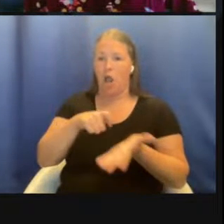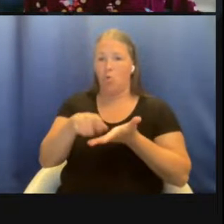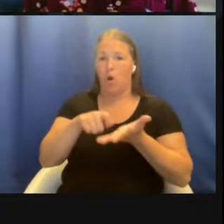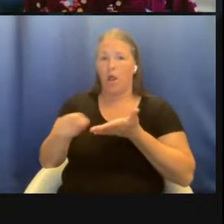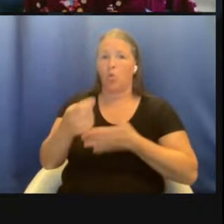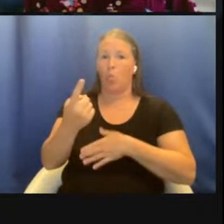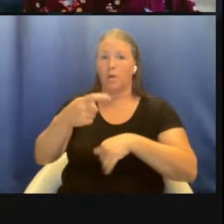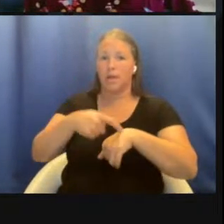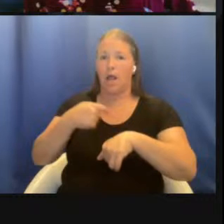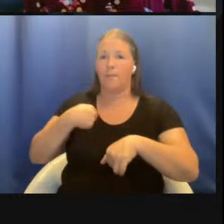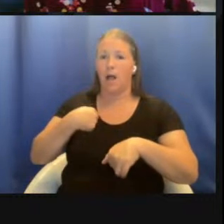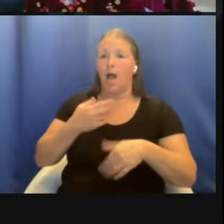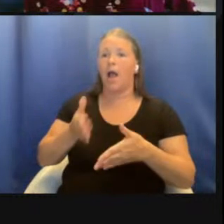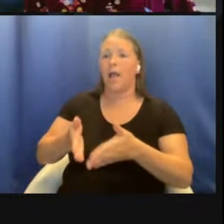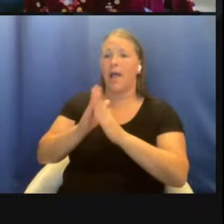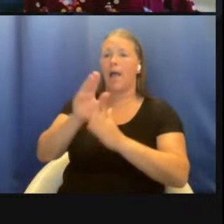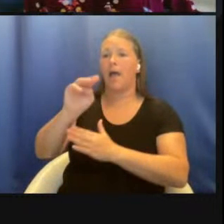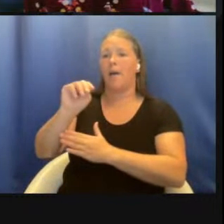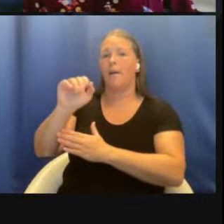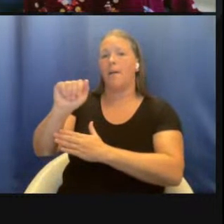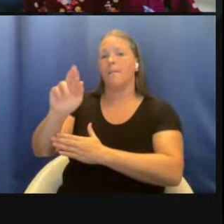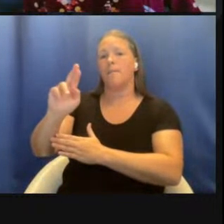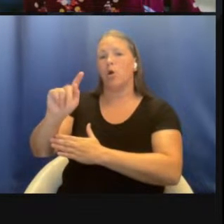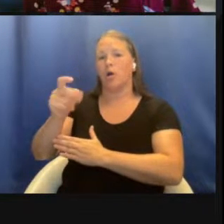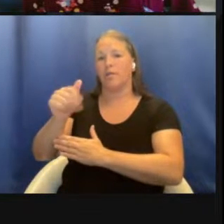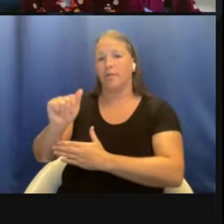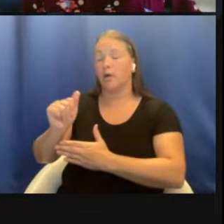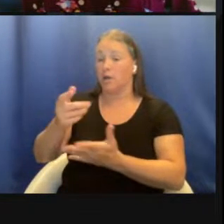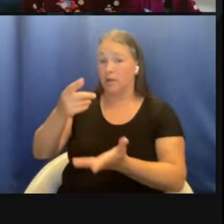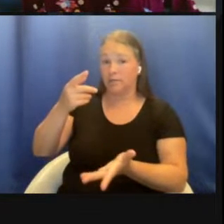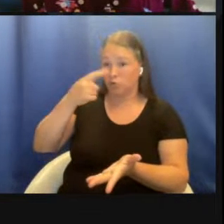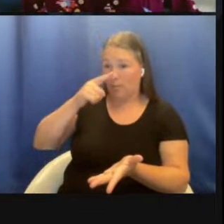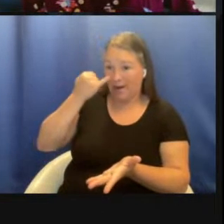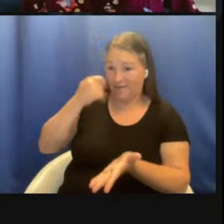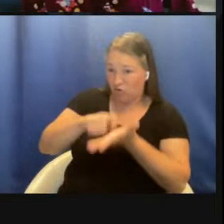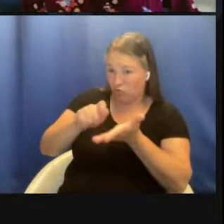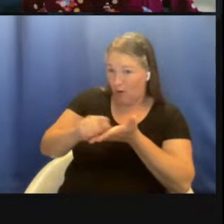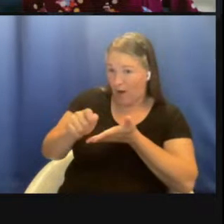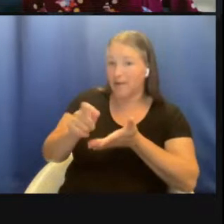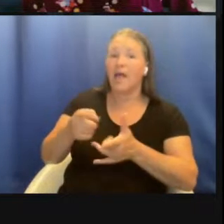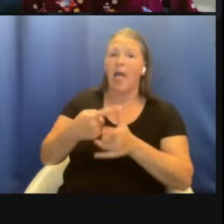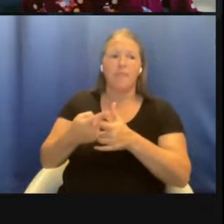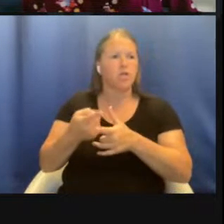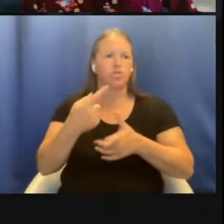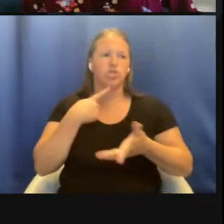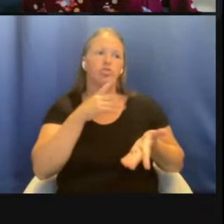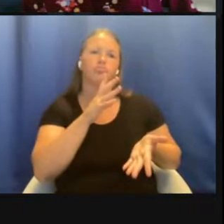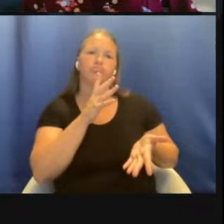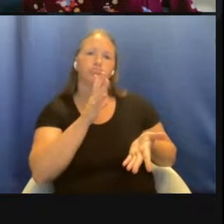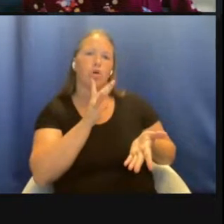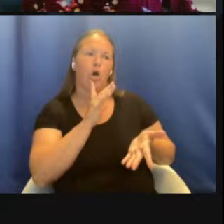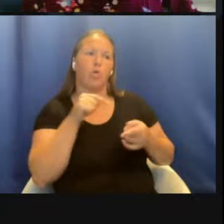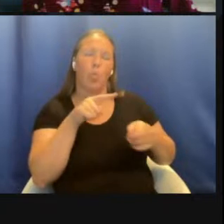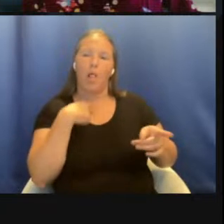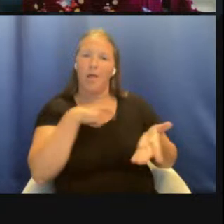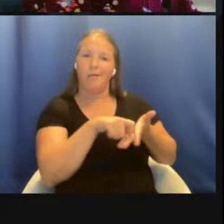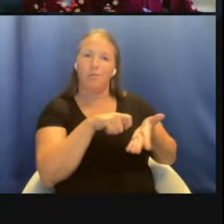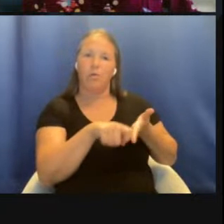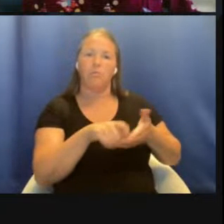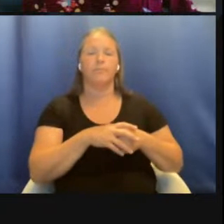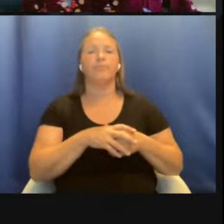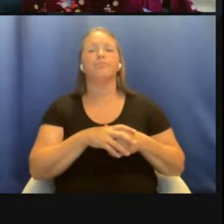certainly. And then dictated as I wrote, end quote. Elizabeth loved to speak of her past history, and here this genteel